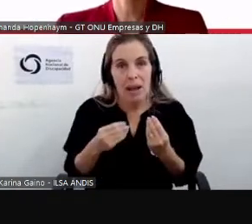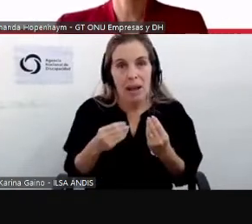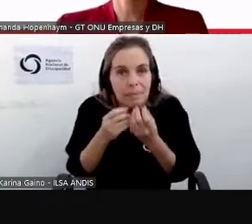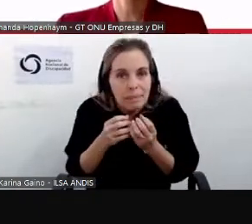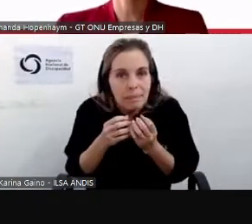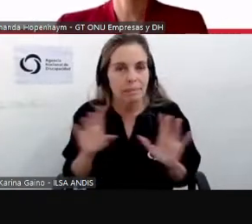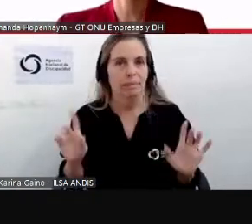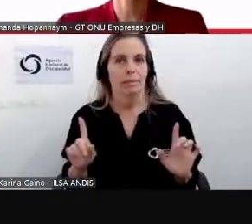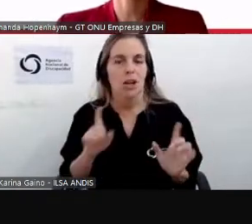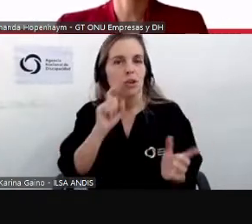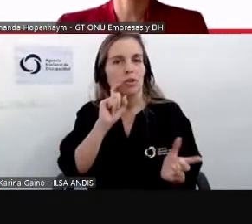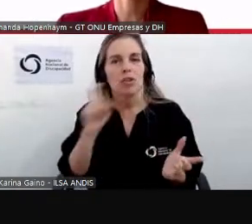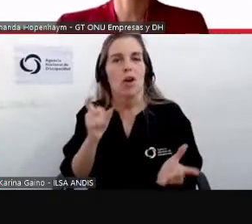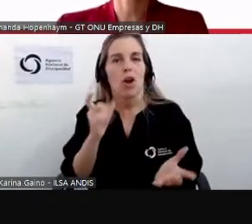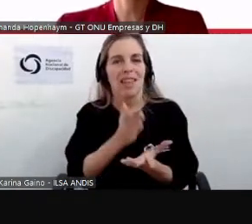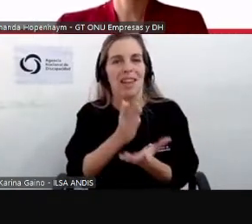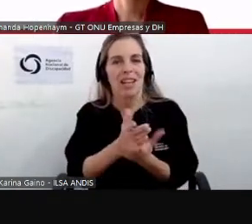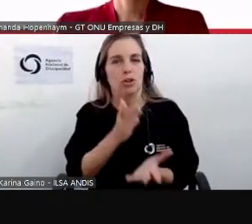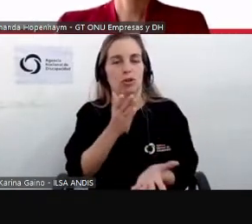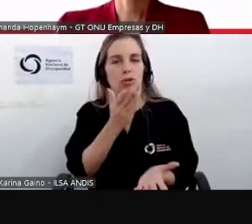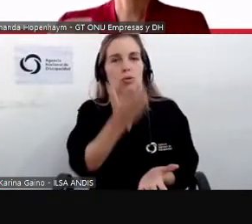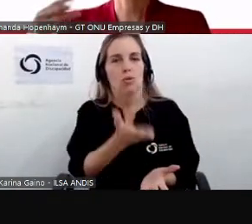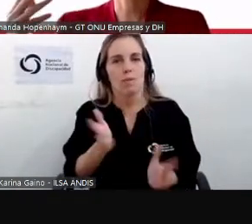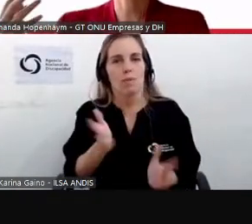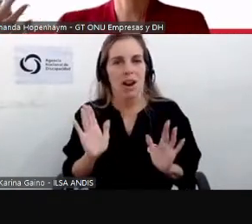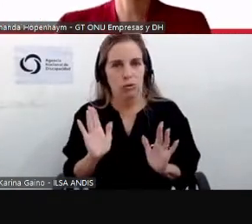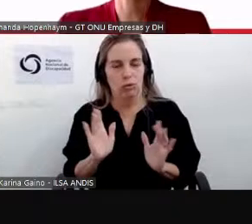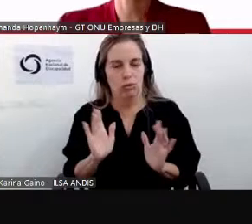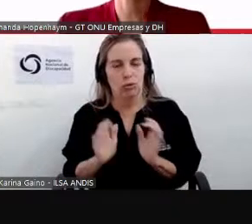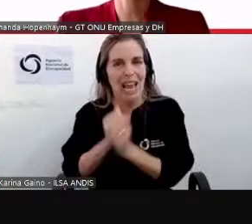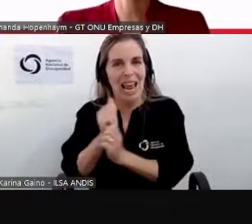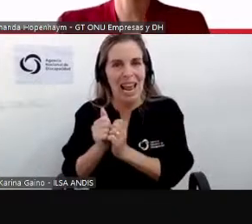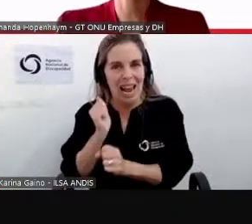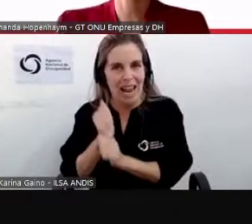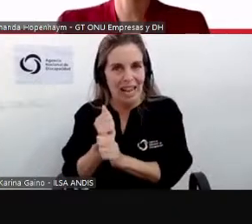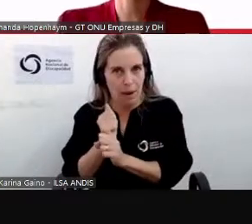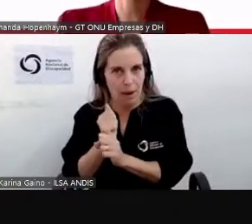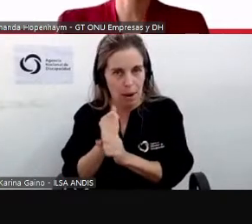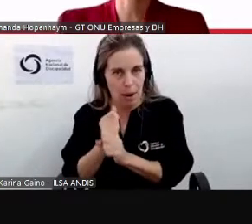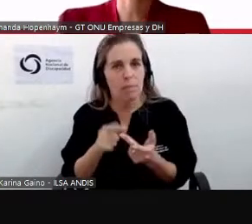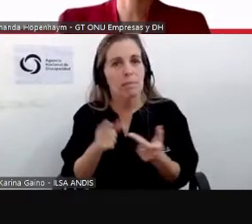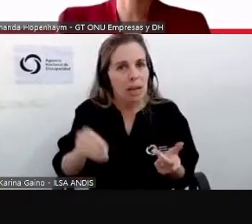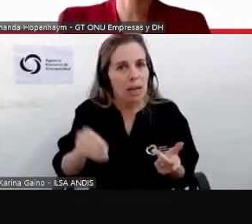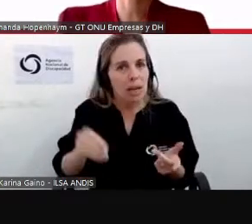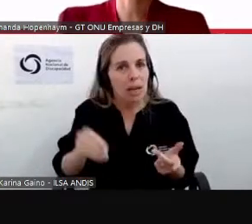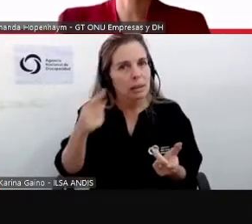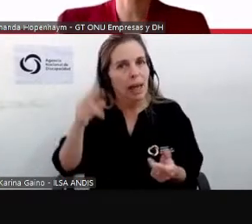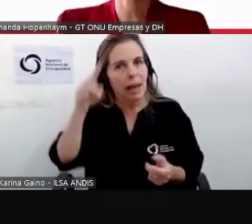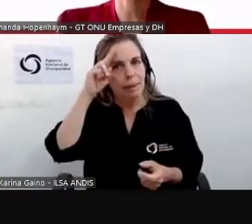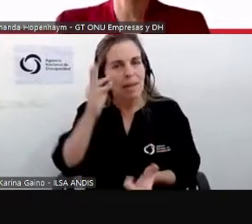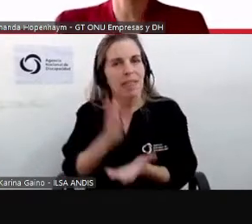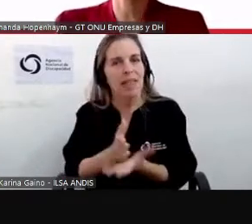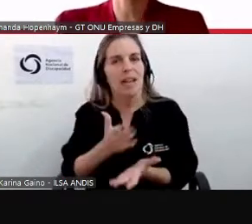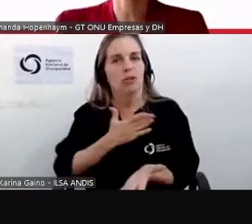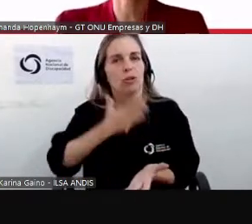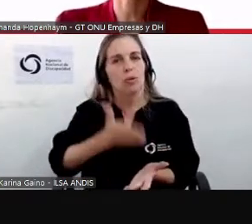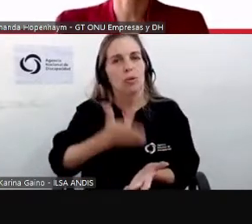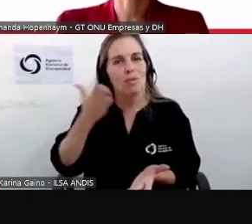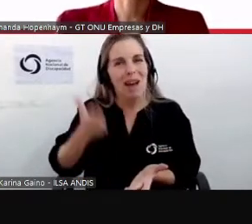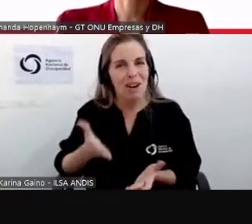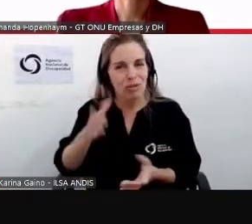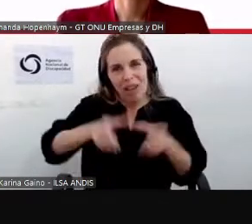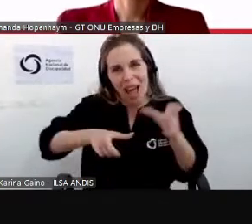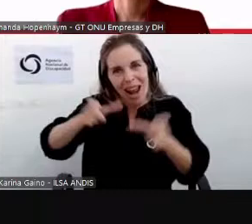fighting, human trafficking, no modern slavery, no forced labor anywhere through their operations or their supply and chains or chains. These assessments must be conducted